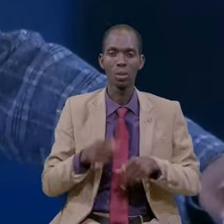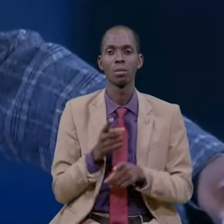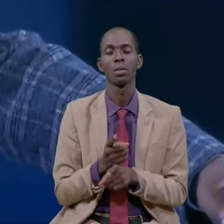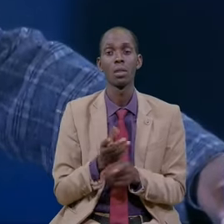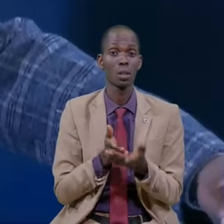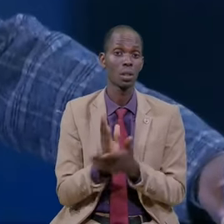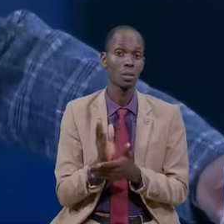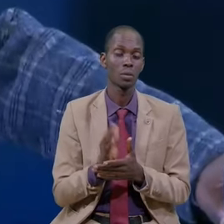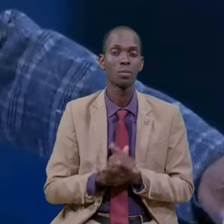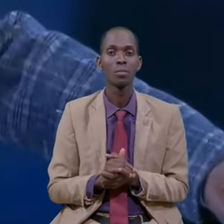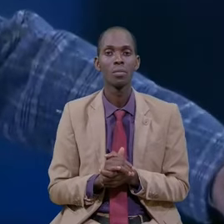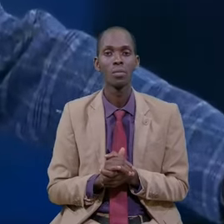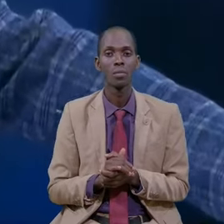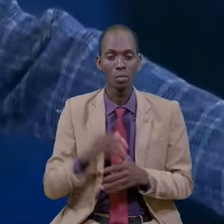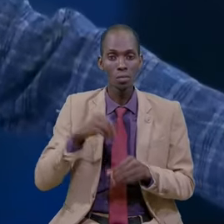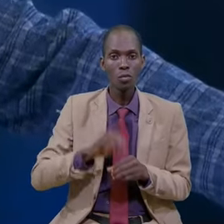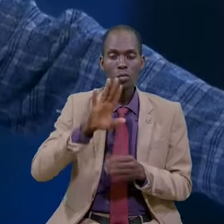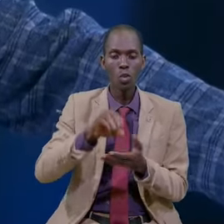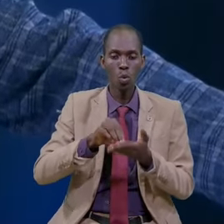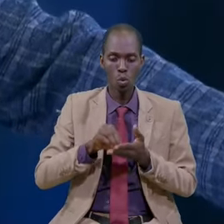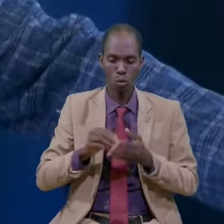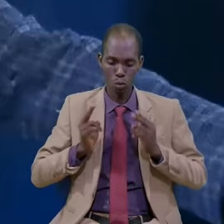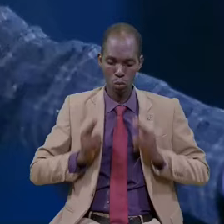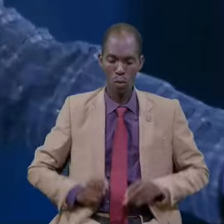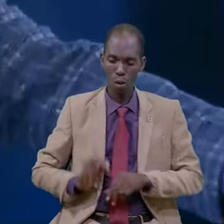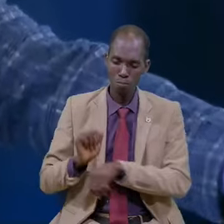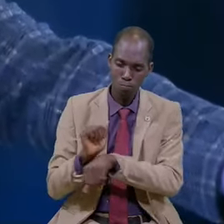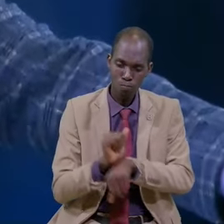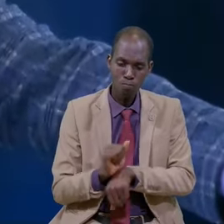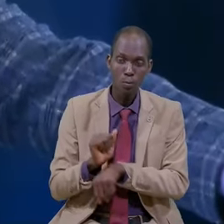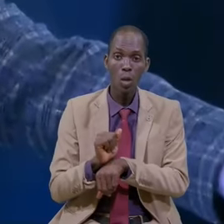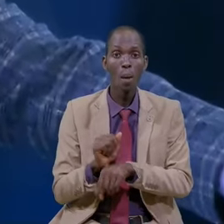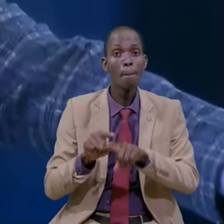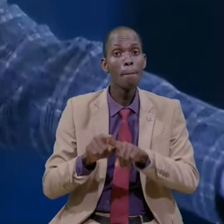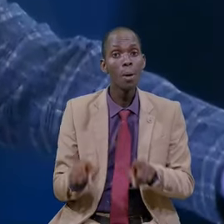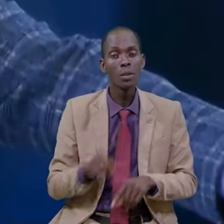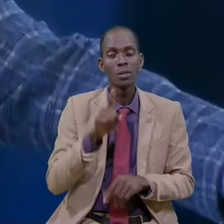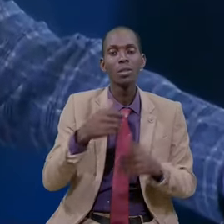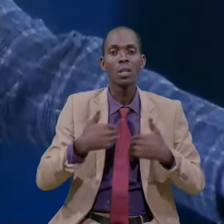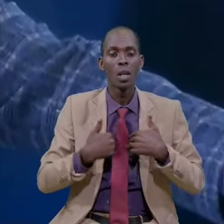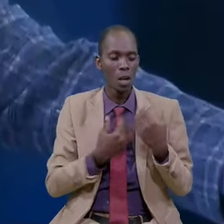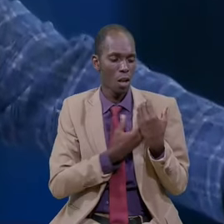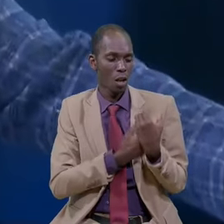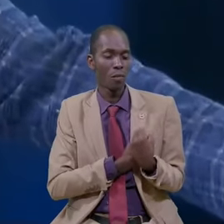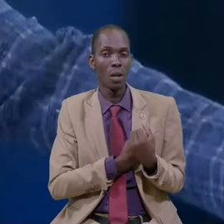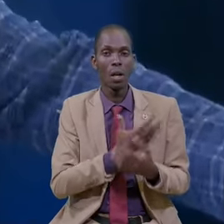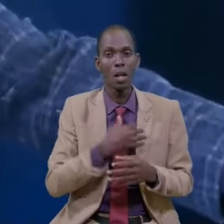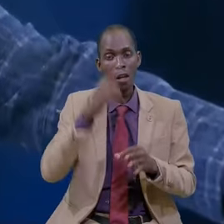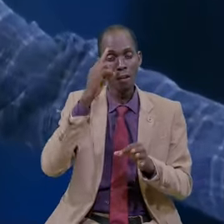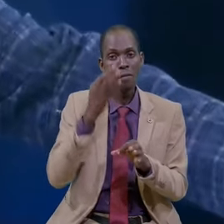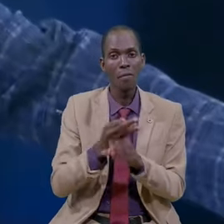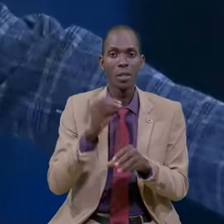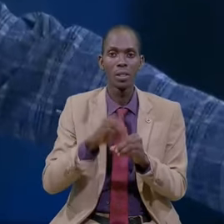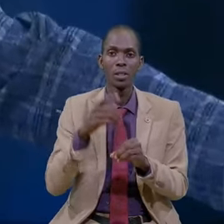right in your own human world you have confidence and faith in the